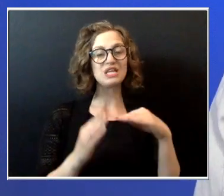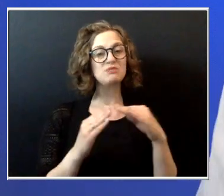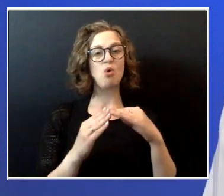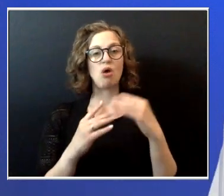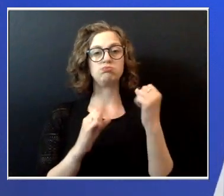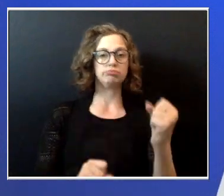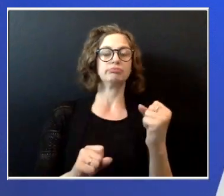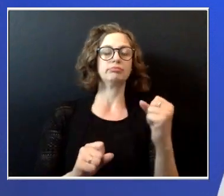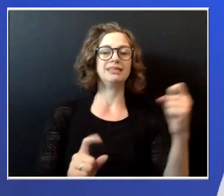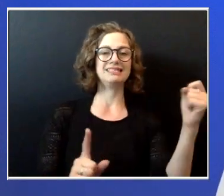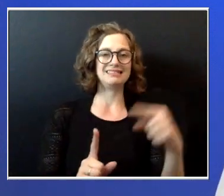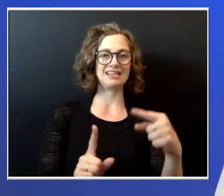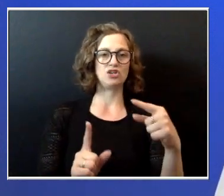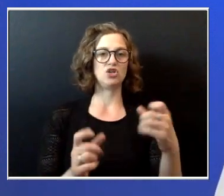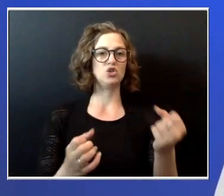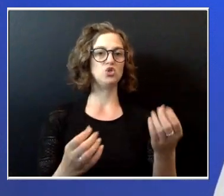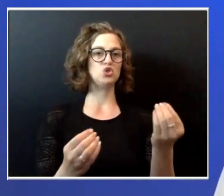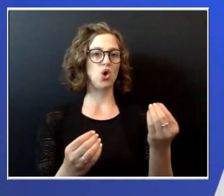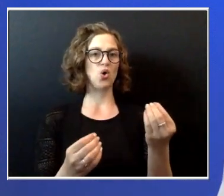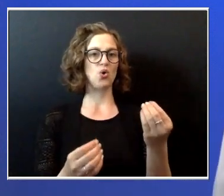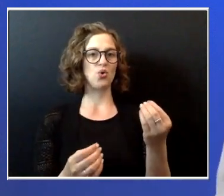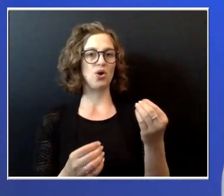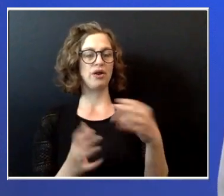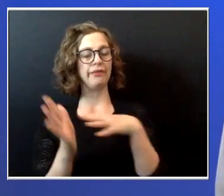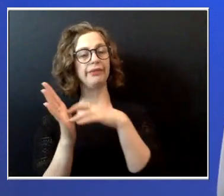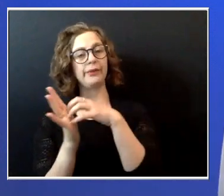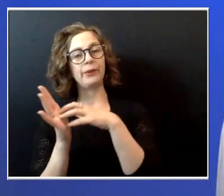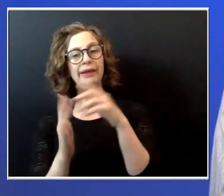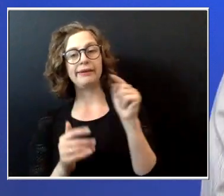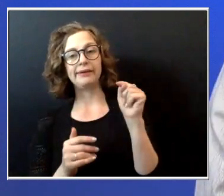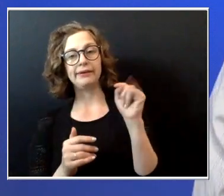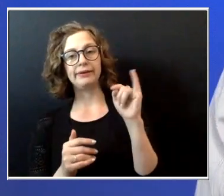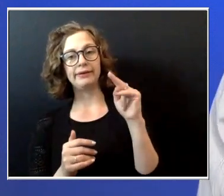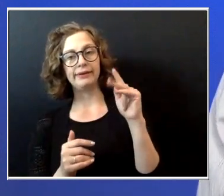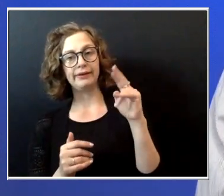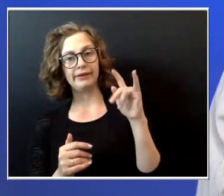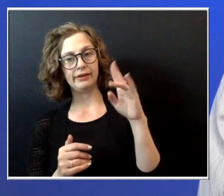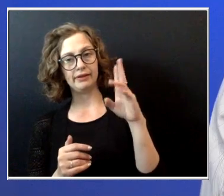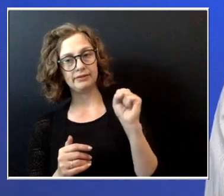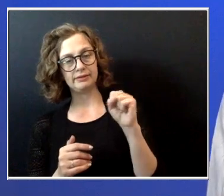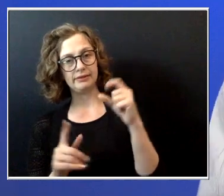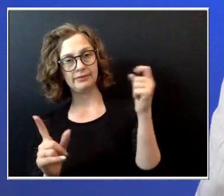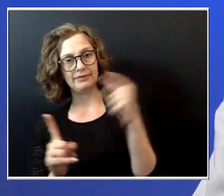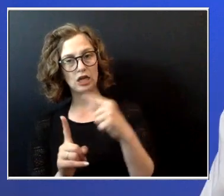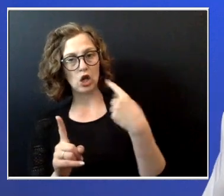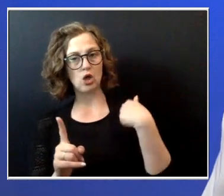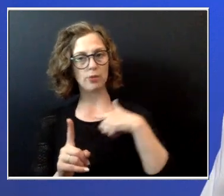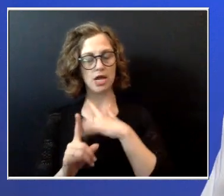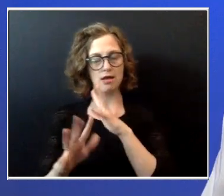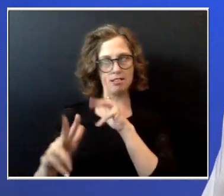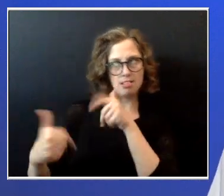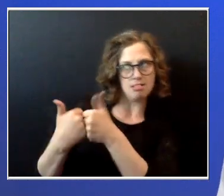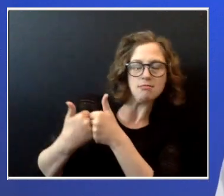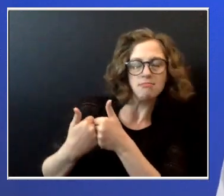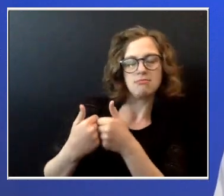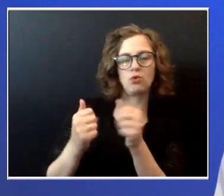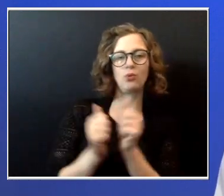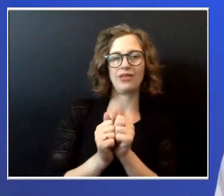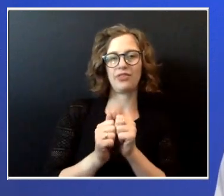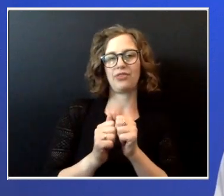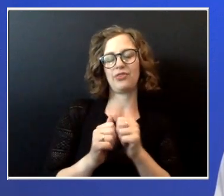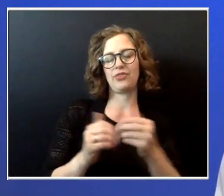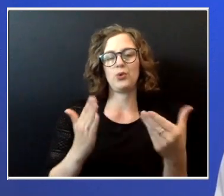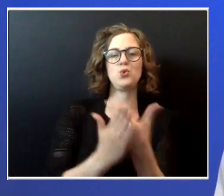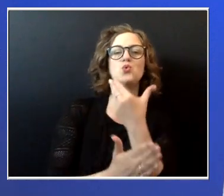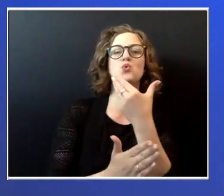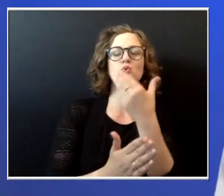competing with that weak tinnitus signal in the brain, creating a new connection to sound that overrides it. So